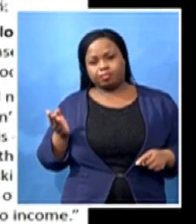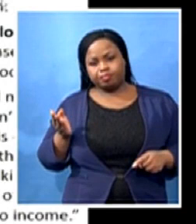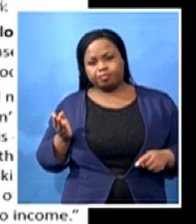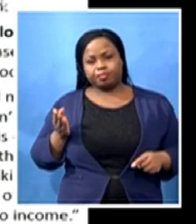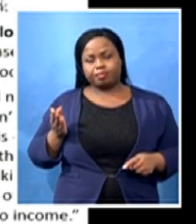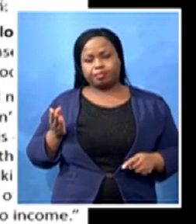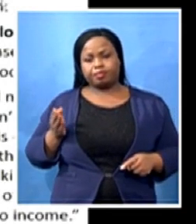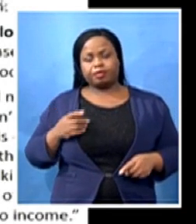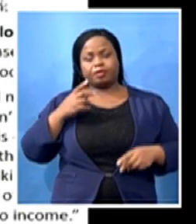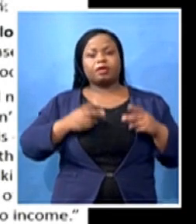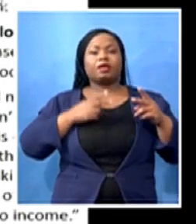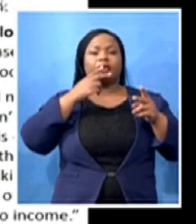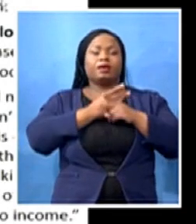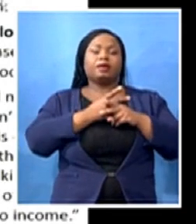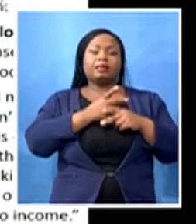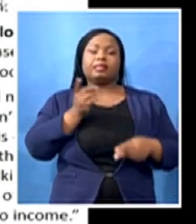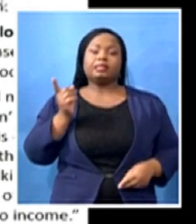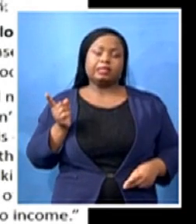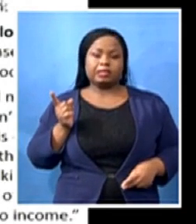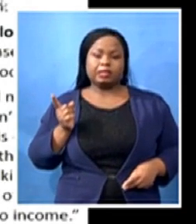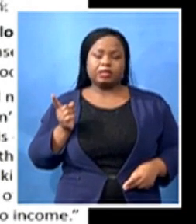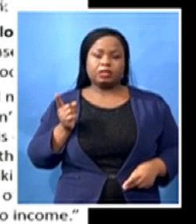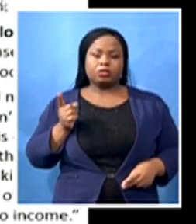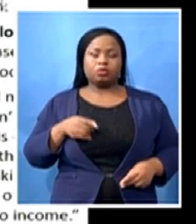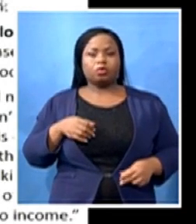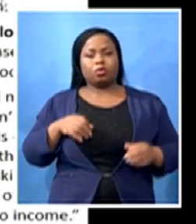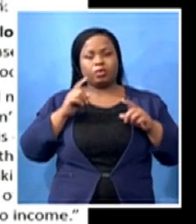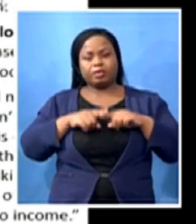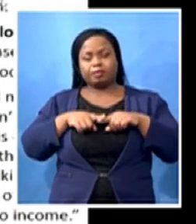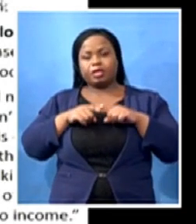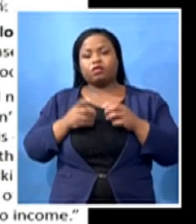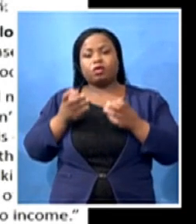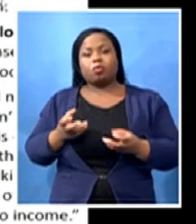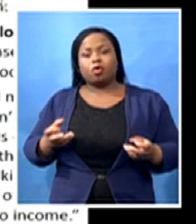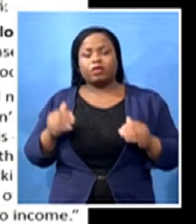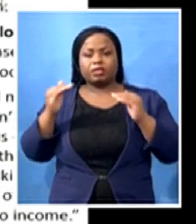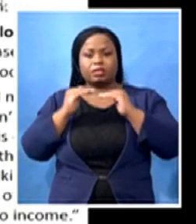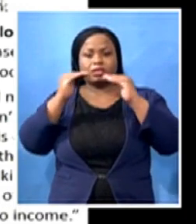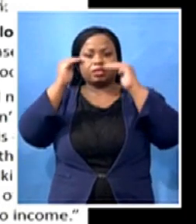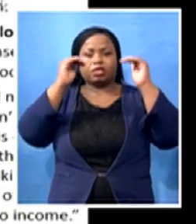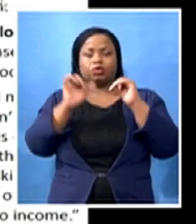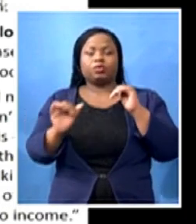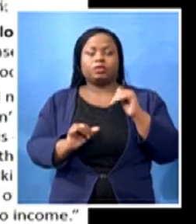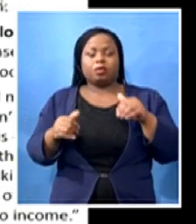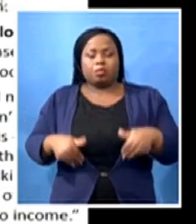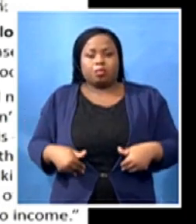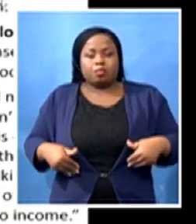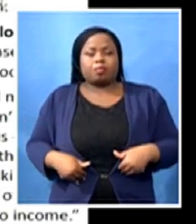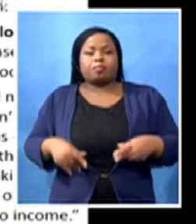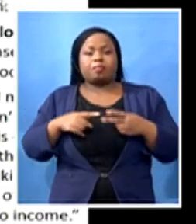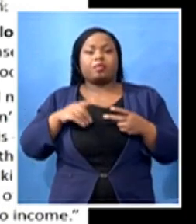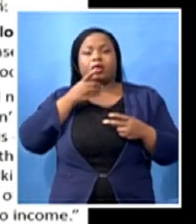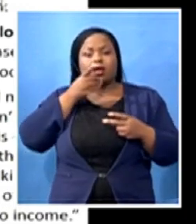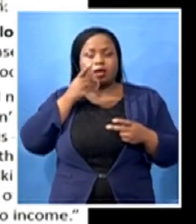Also, subjective poverty status, so poverty, gender, hunger. Also, crowded accommodation is a critical